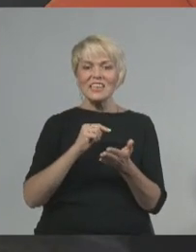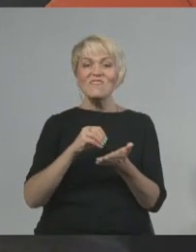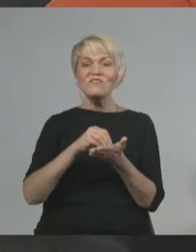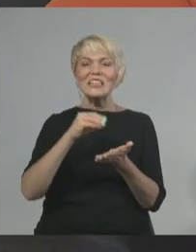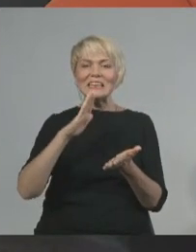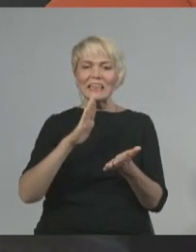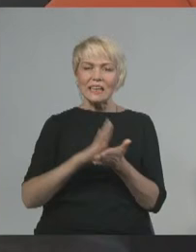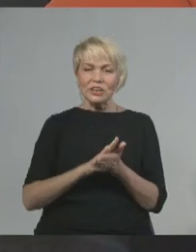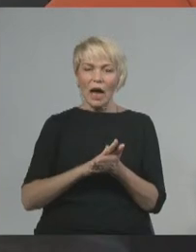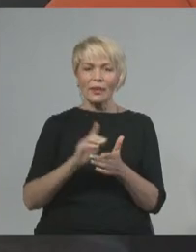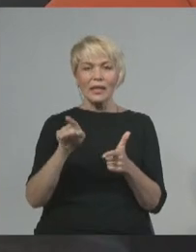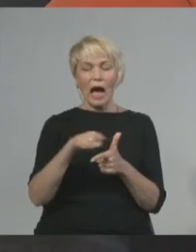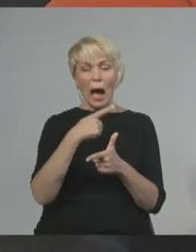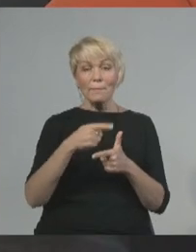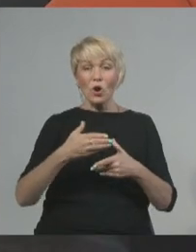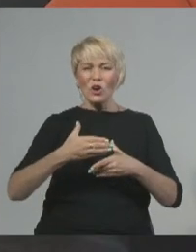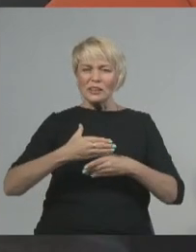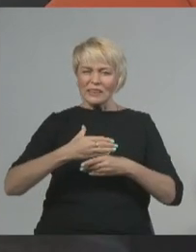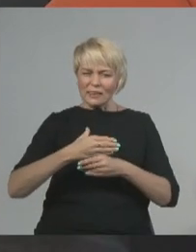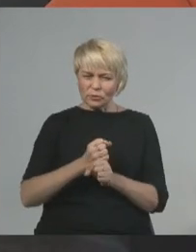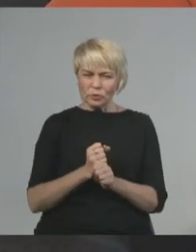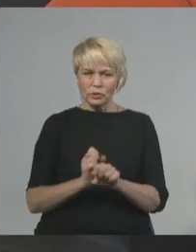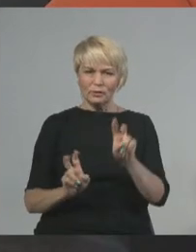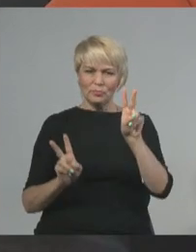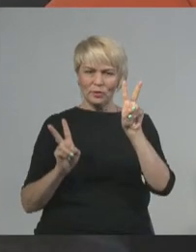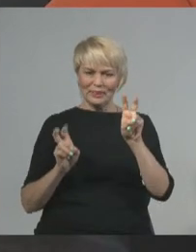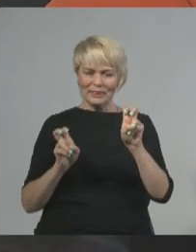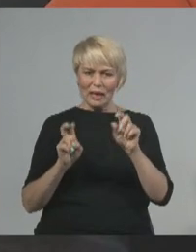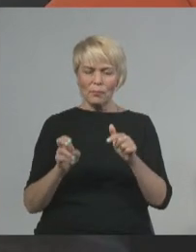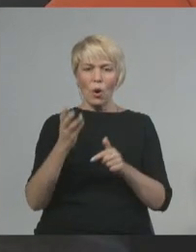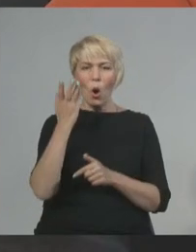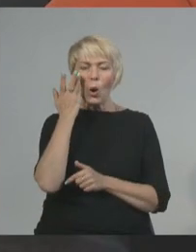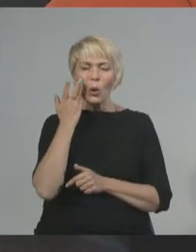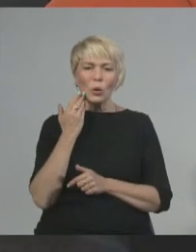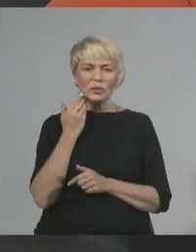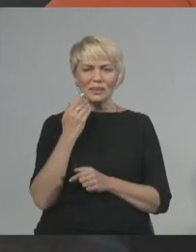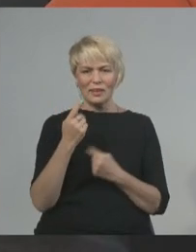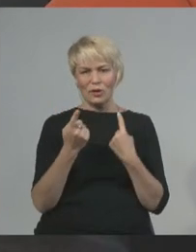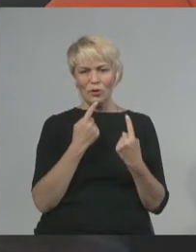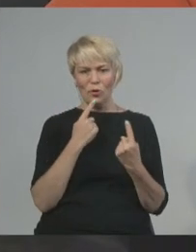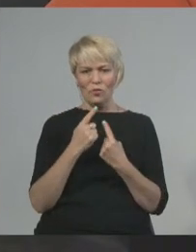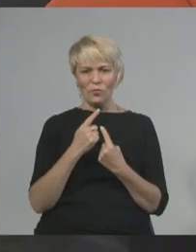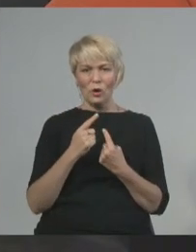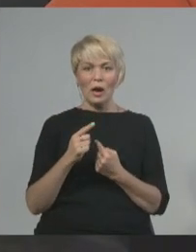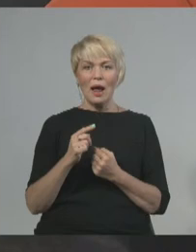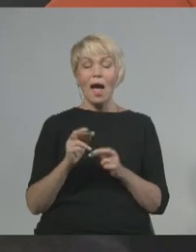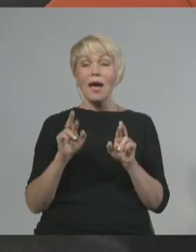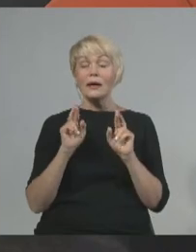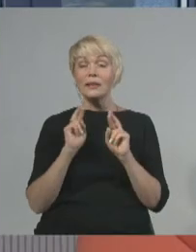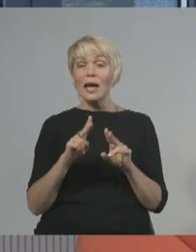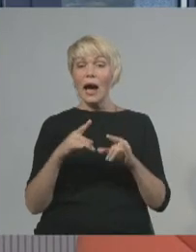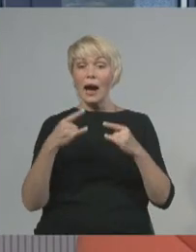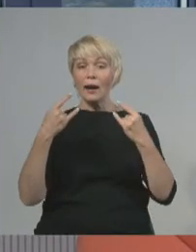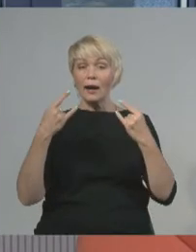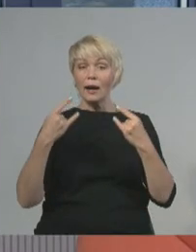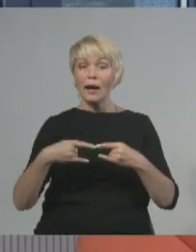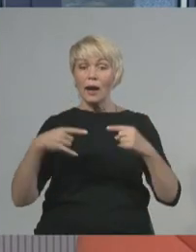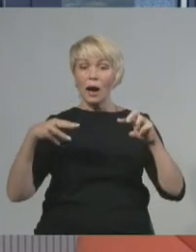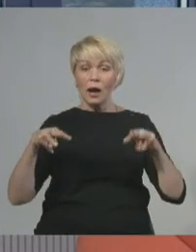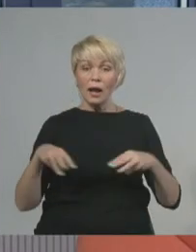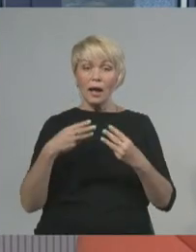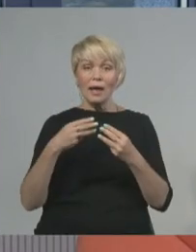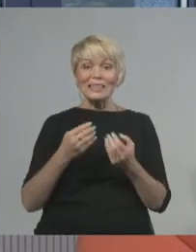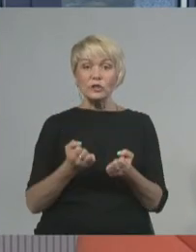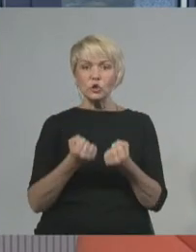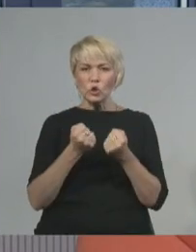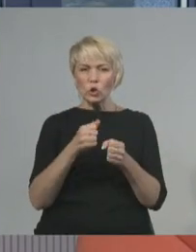when we talk about media that's partisan now i think you gave the the best or worst example of that like fox